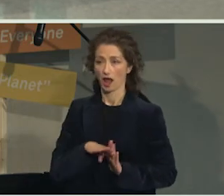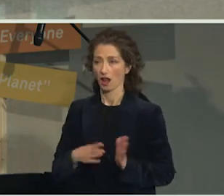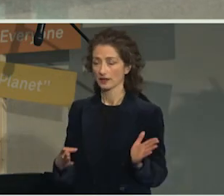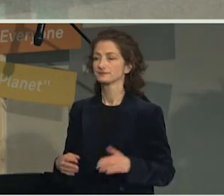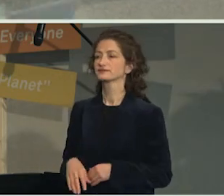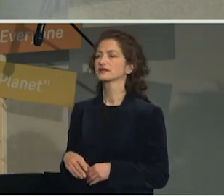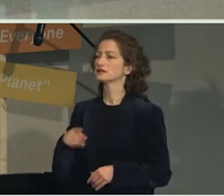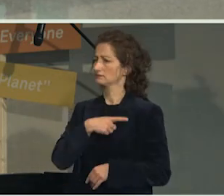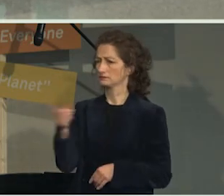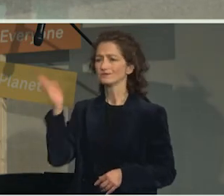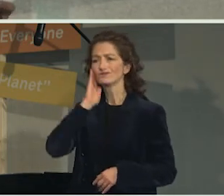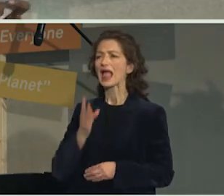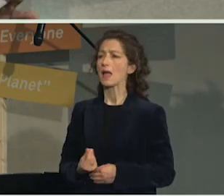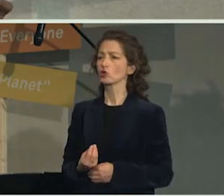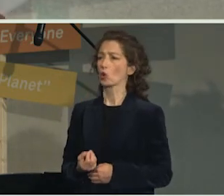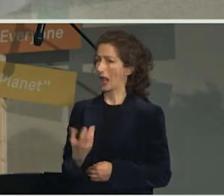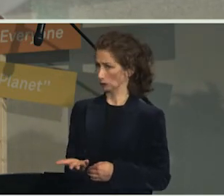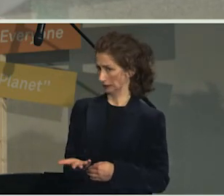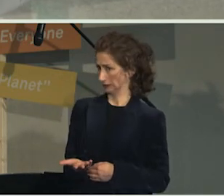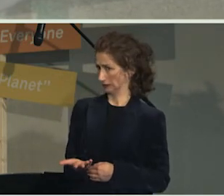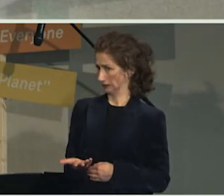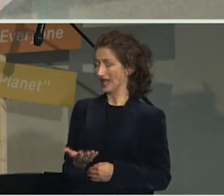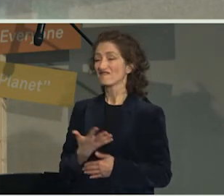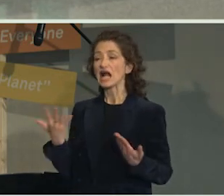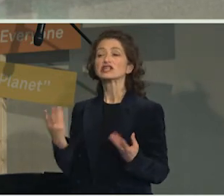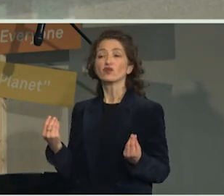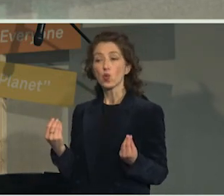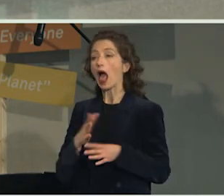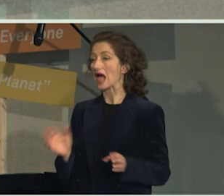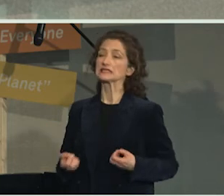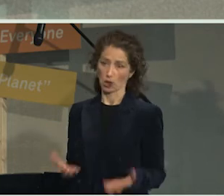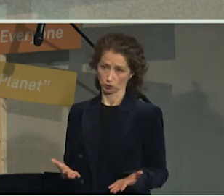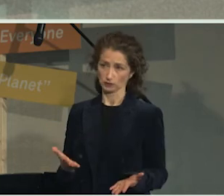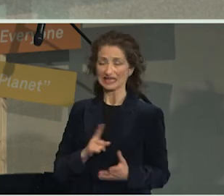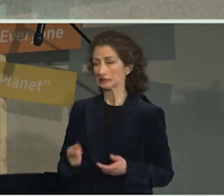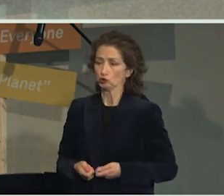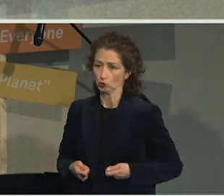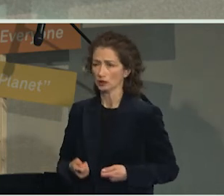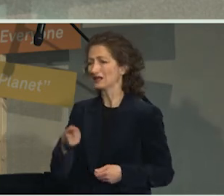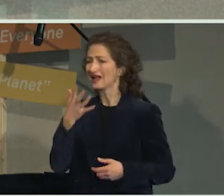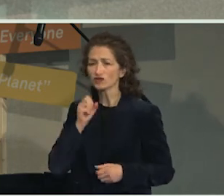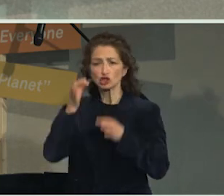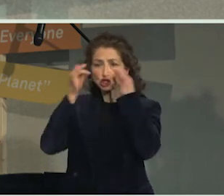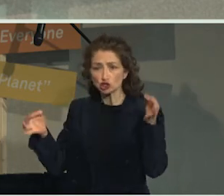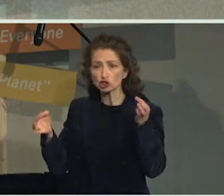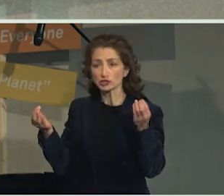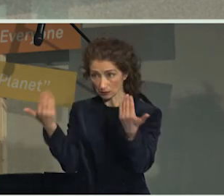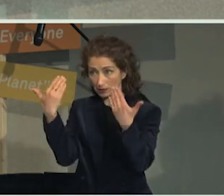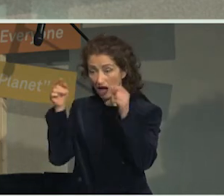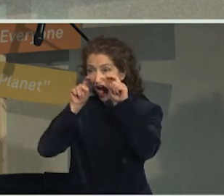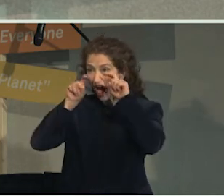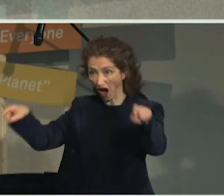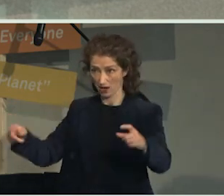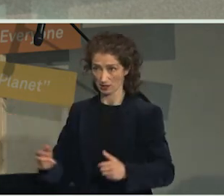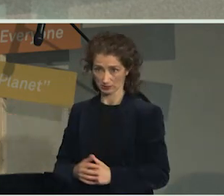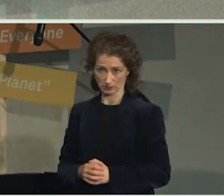be emotional and express all the emotions you feel. You know, don't hold back. If you want to cry, let that tear go down. You know what I'm saying? People are looking